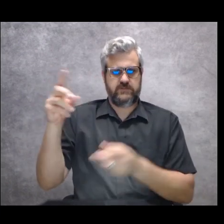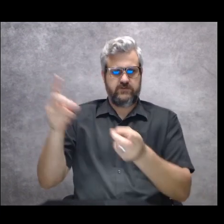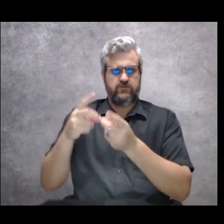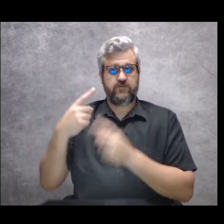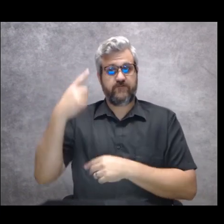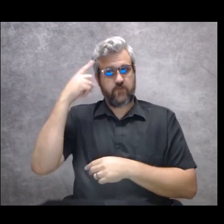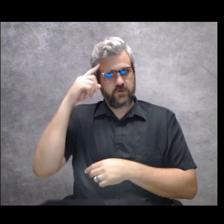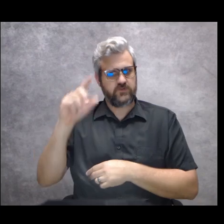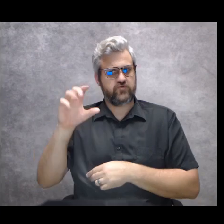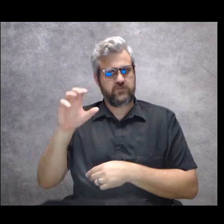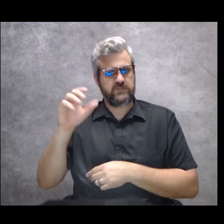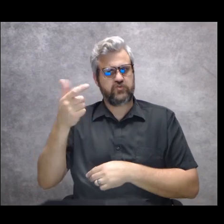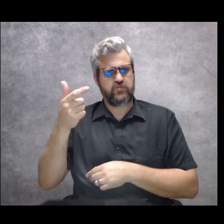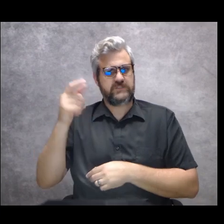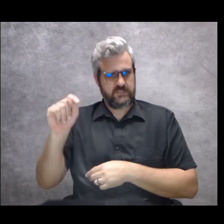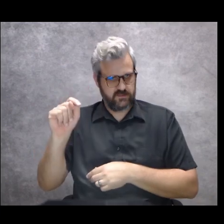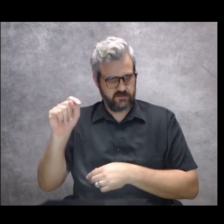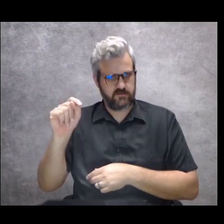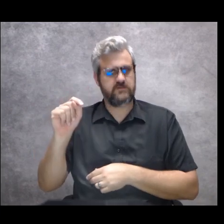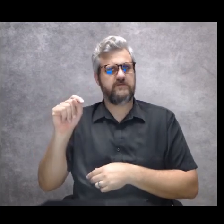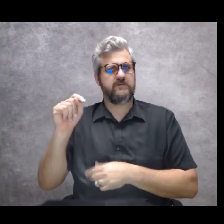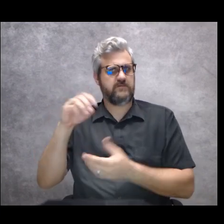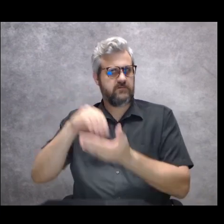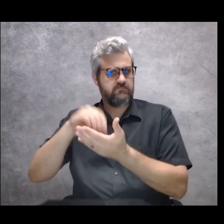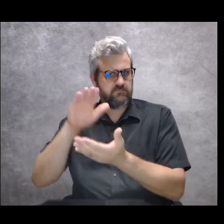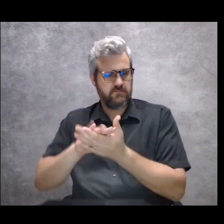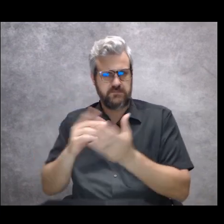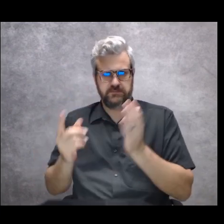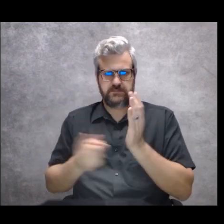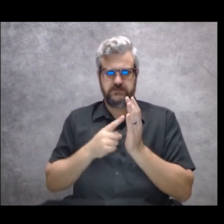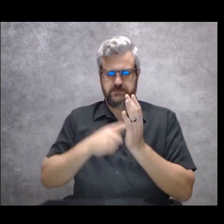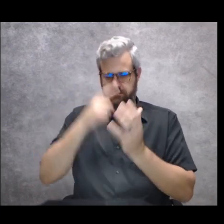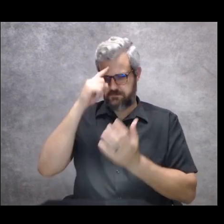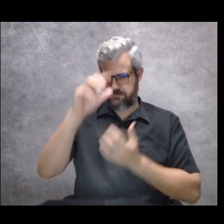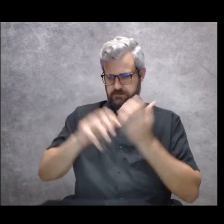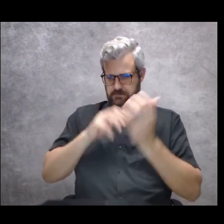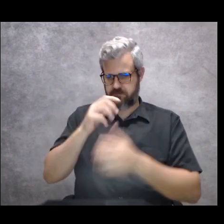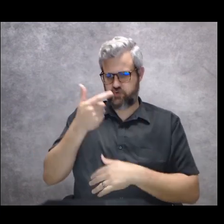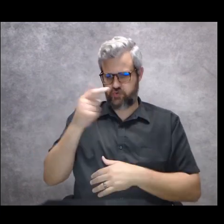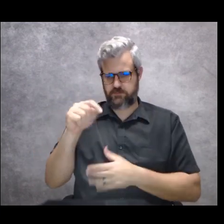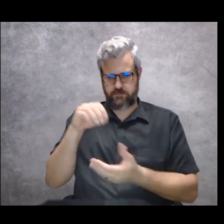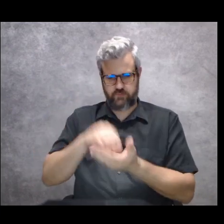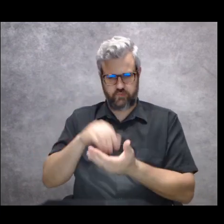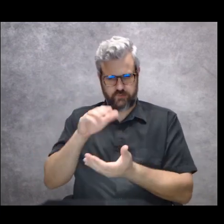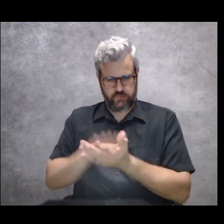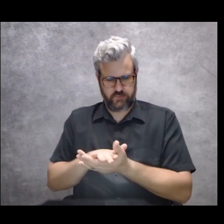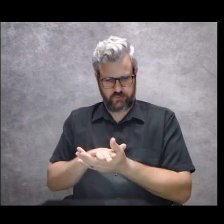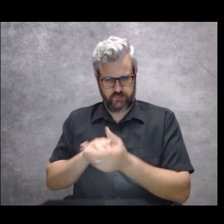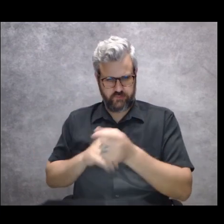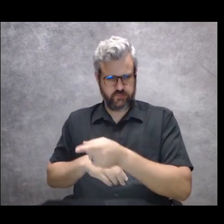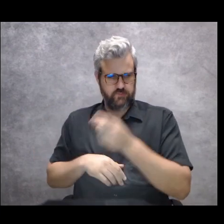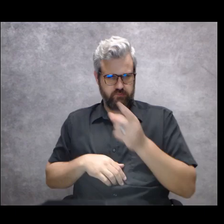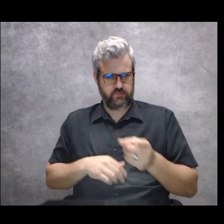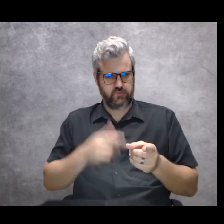Sometimes there is confusion between a GT record and a GT